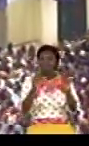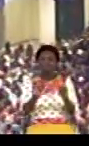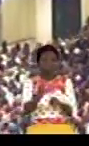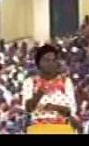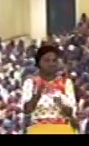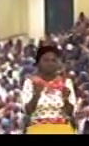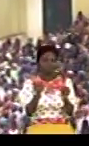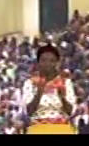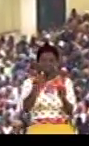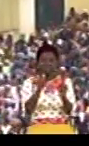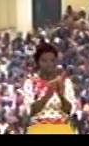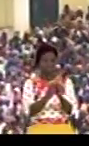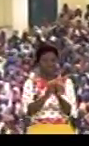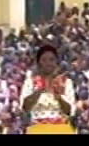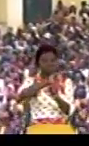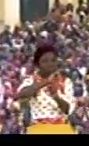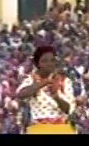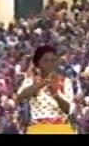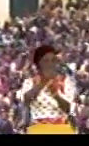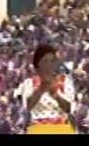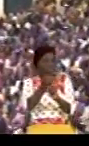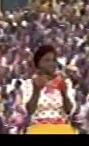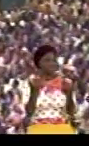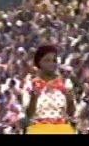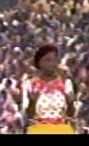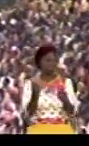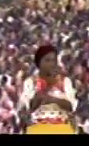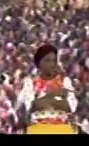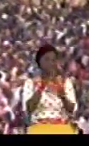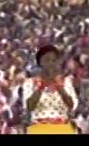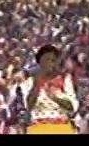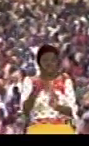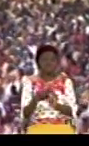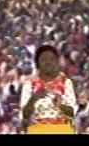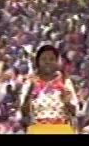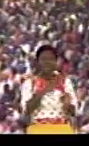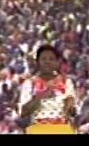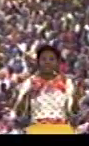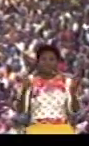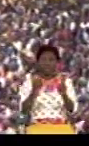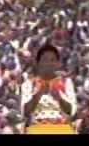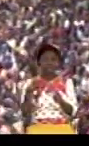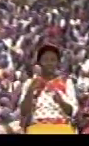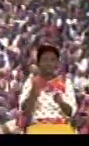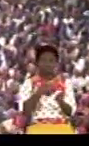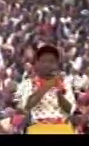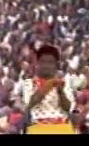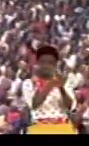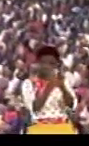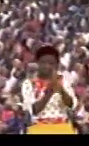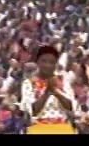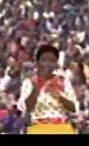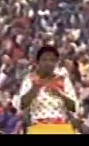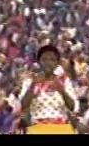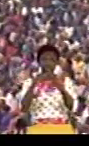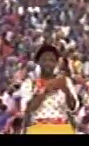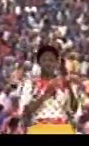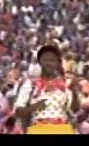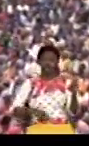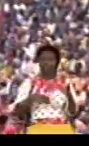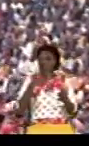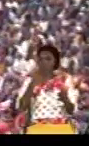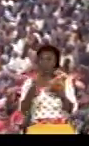we turn en masse in our thousands unto the Lord, whatever we open our mouth